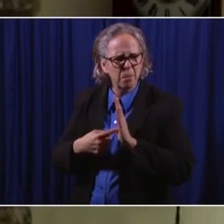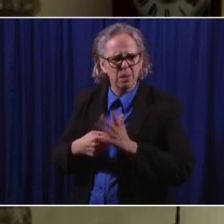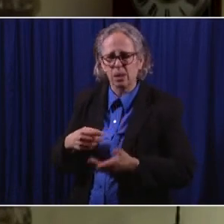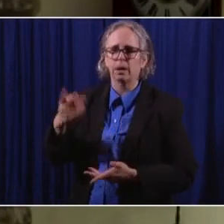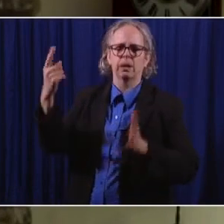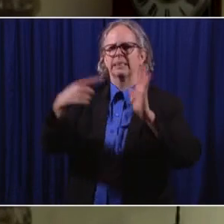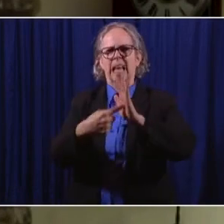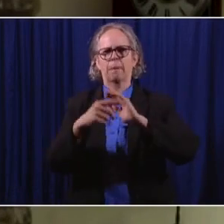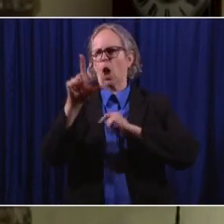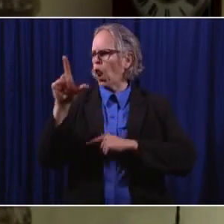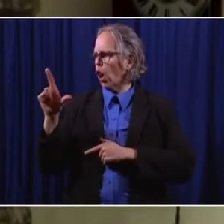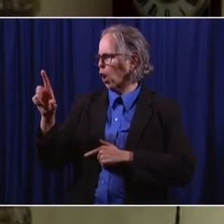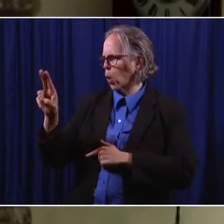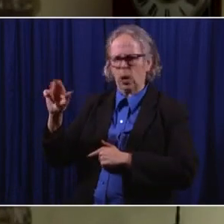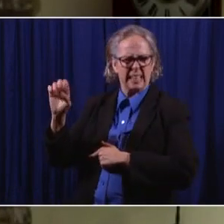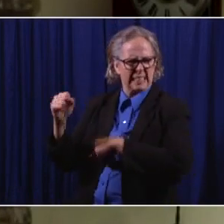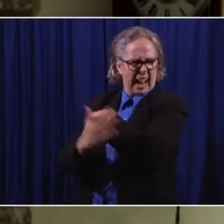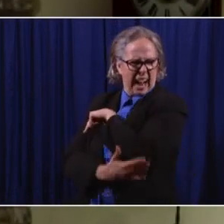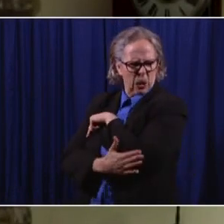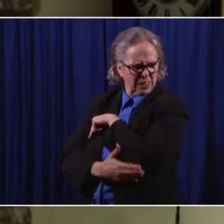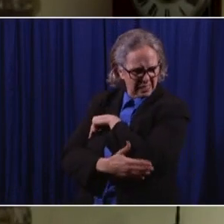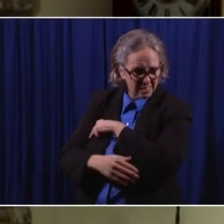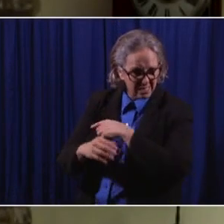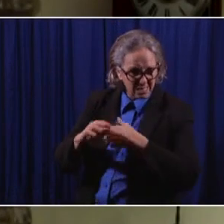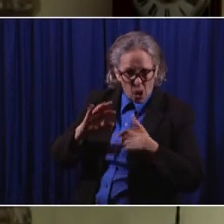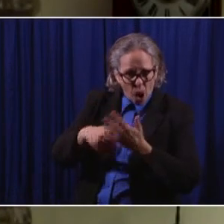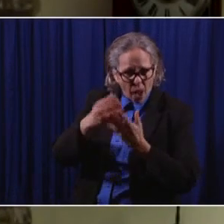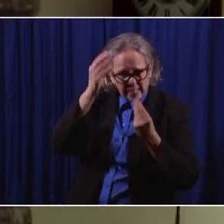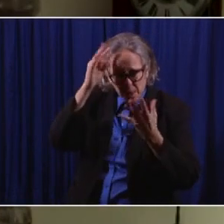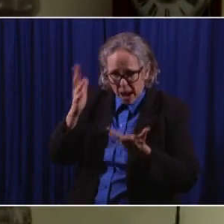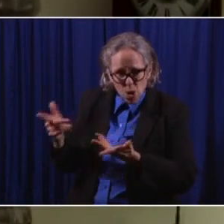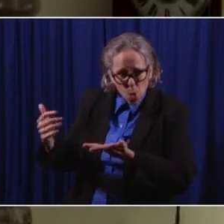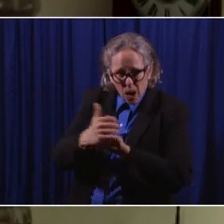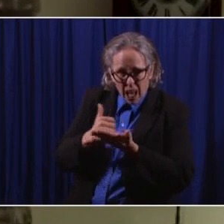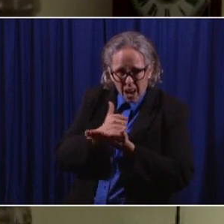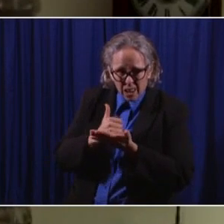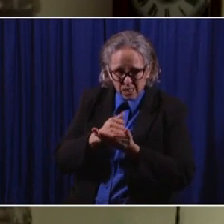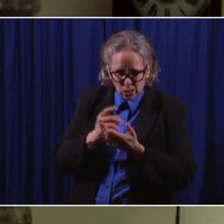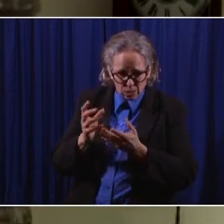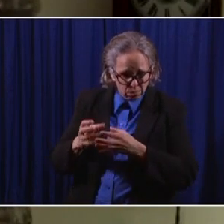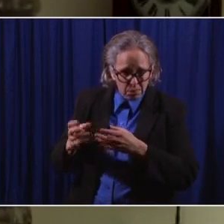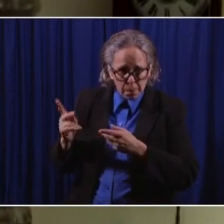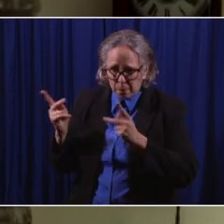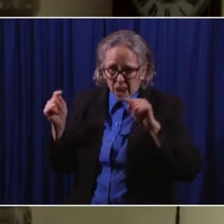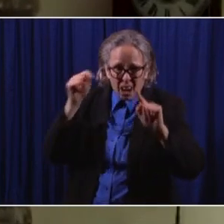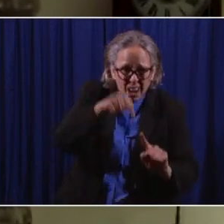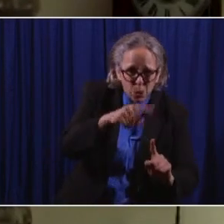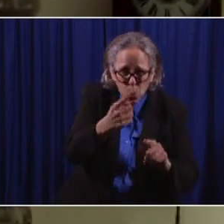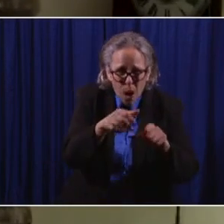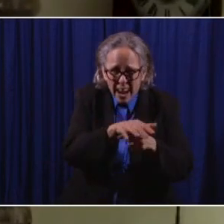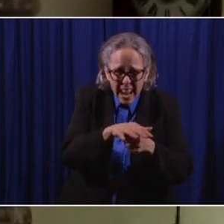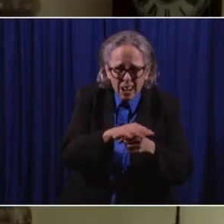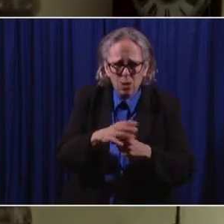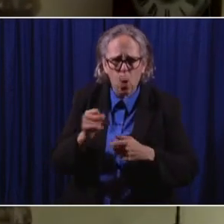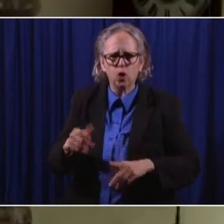is there one place that all goes to, or is there ways to actually see where that's coming